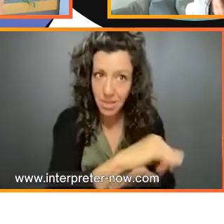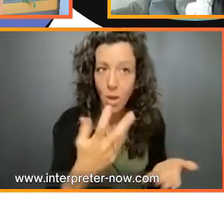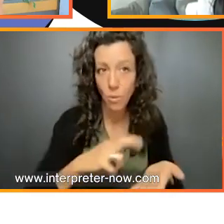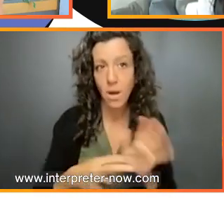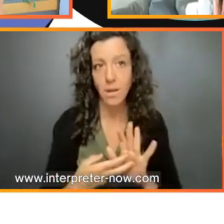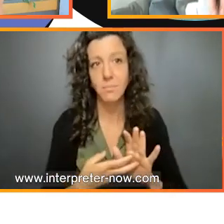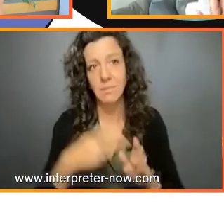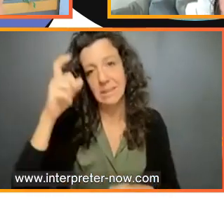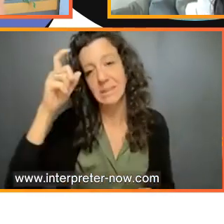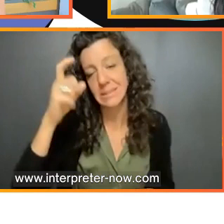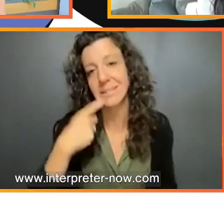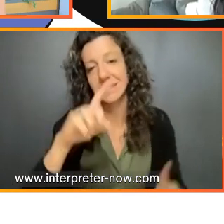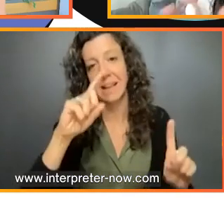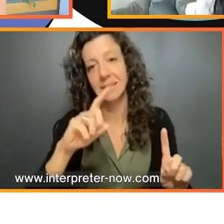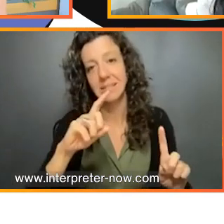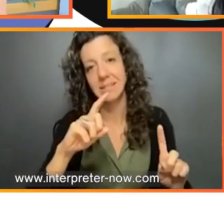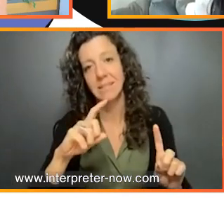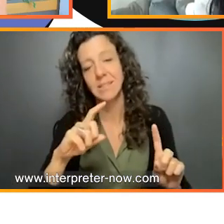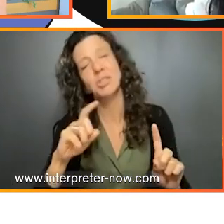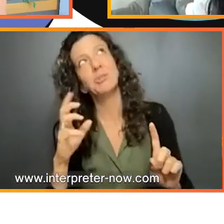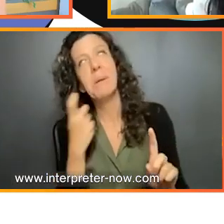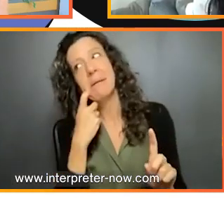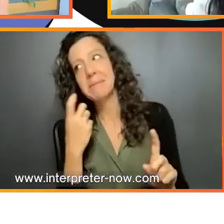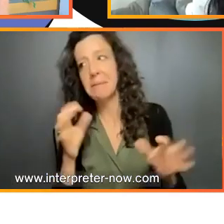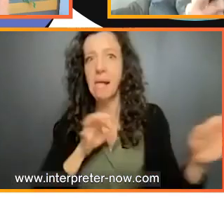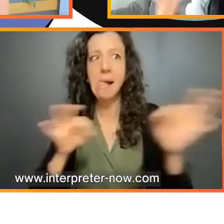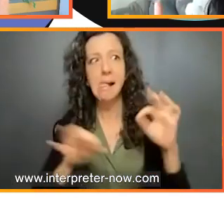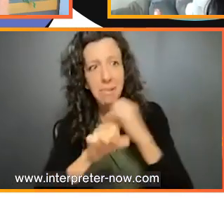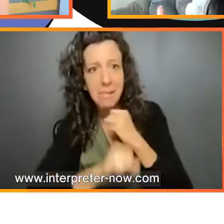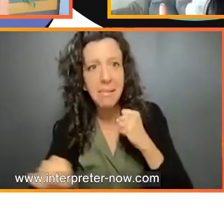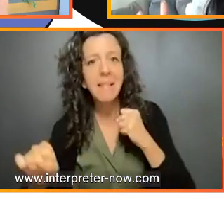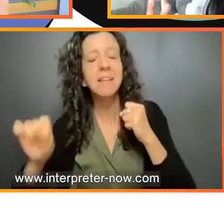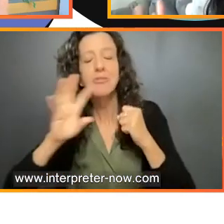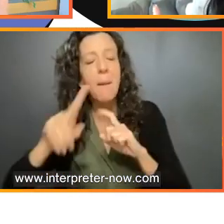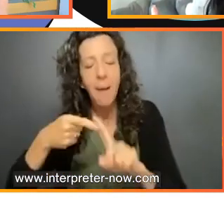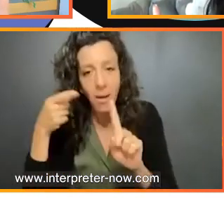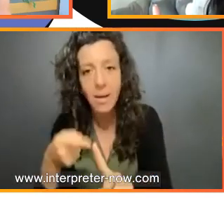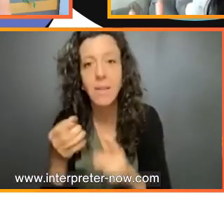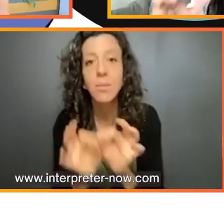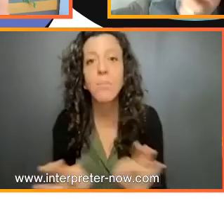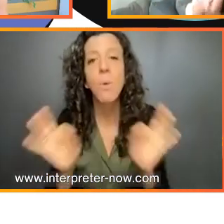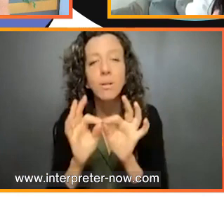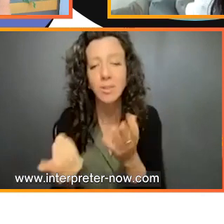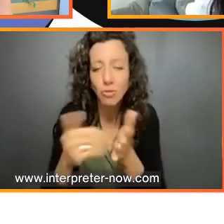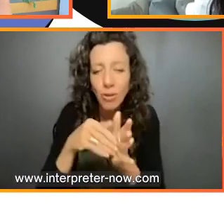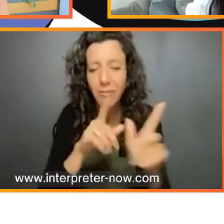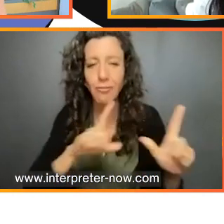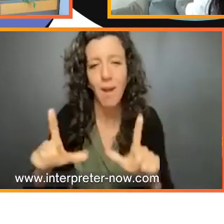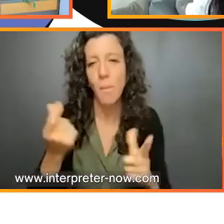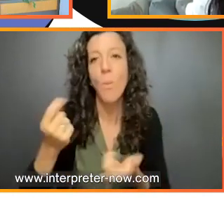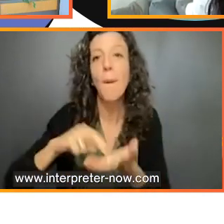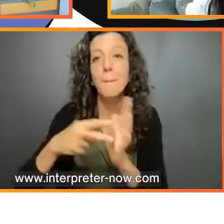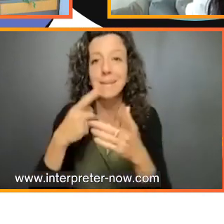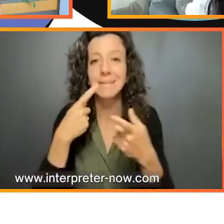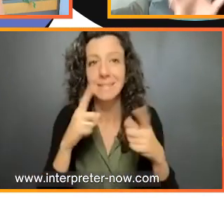about. So it's a really long explanation to the importance of redefining